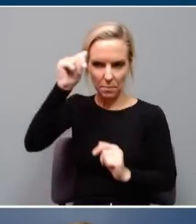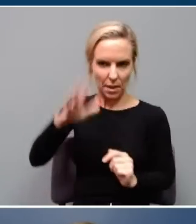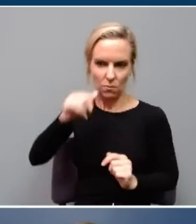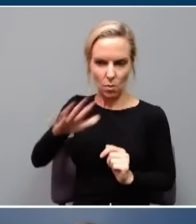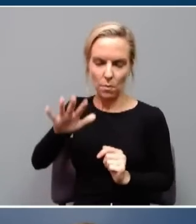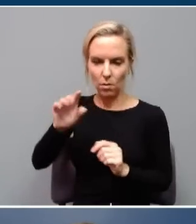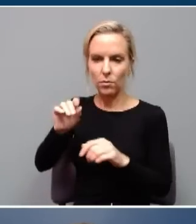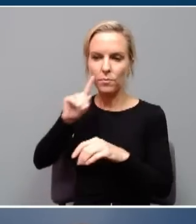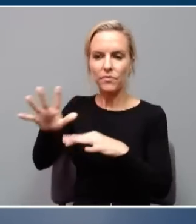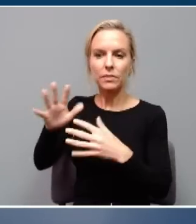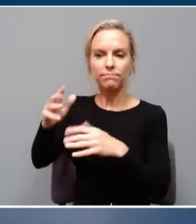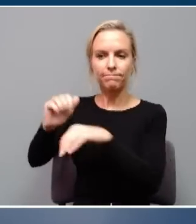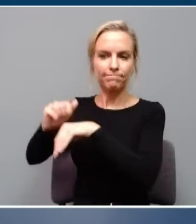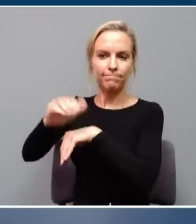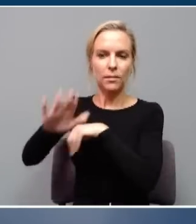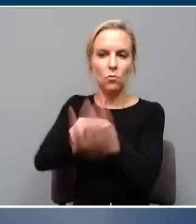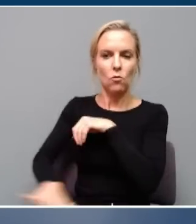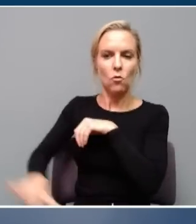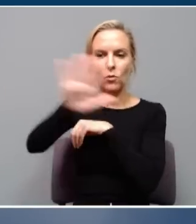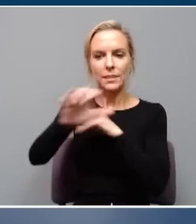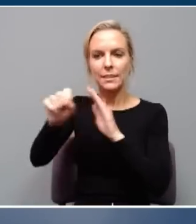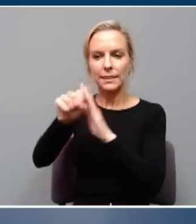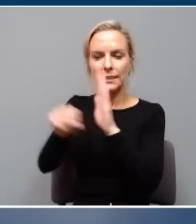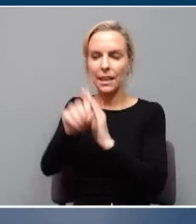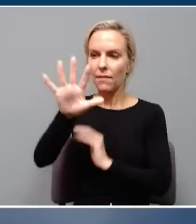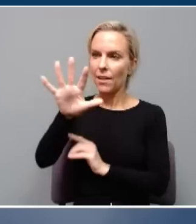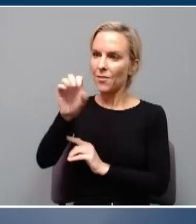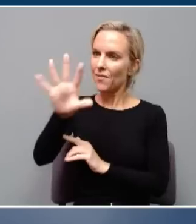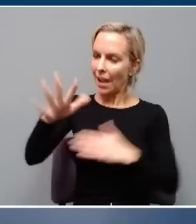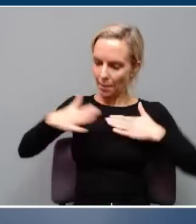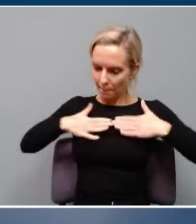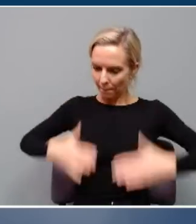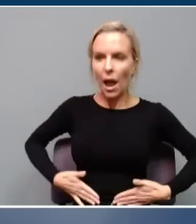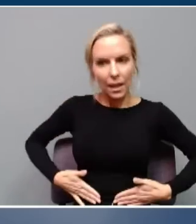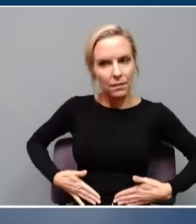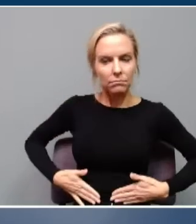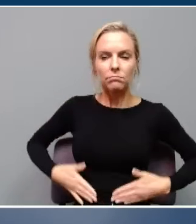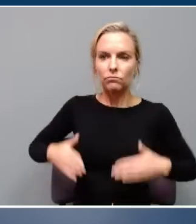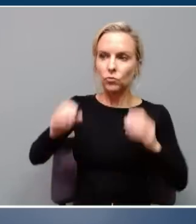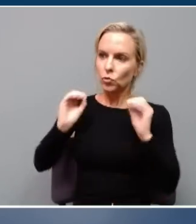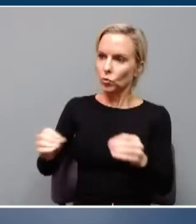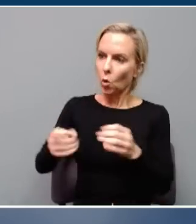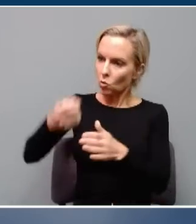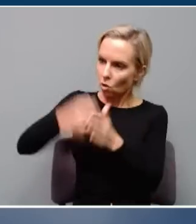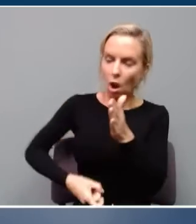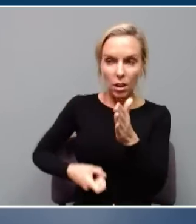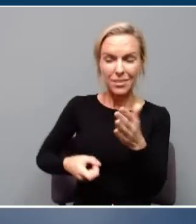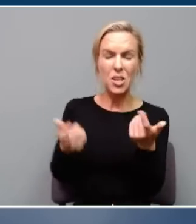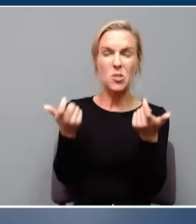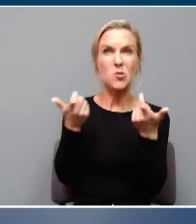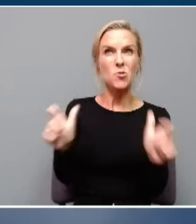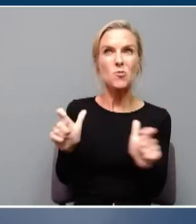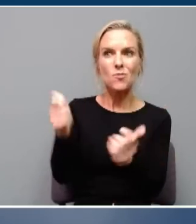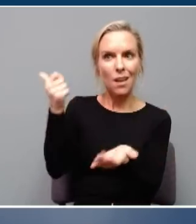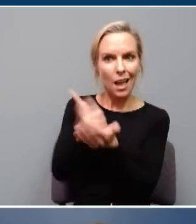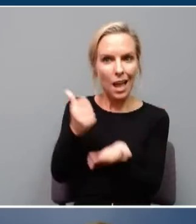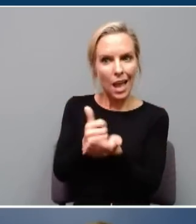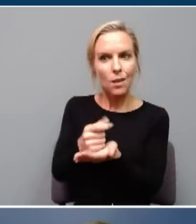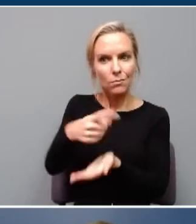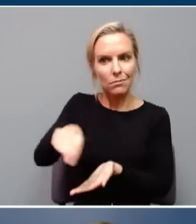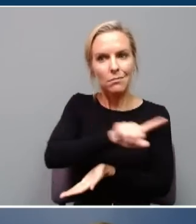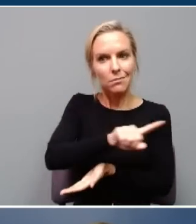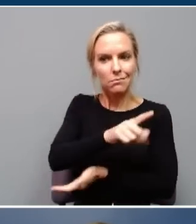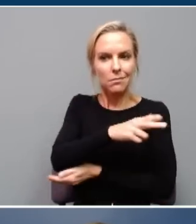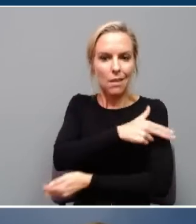Again, 505 bodies provided at no cost and huge help to these facilities. We've also taken